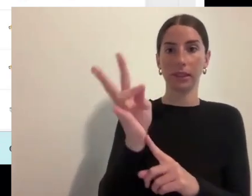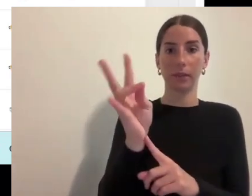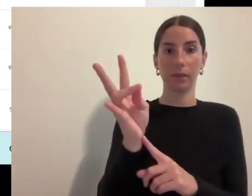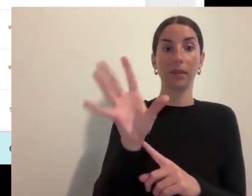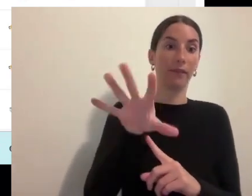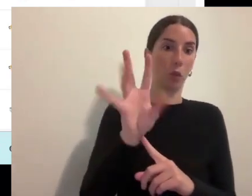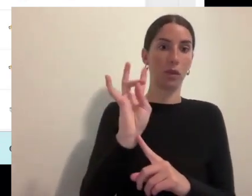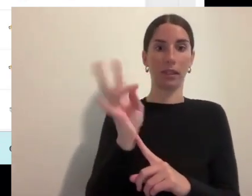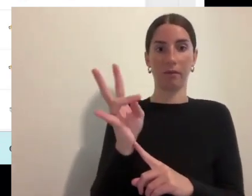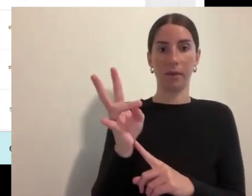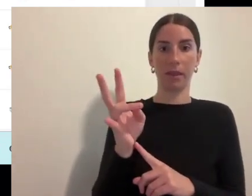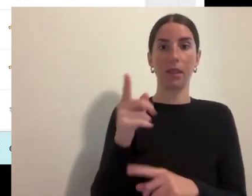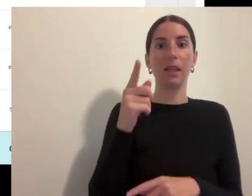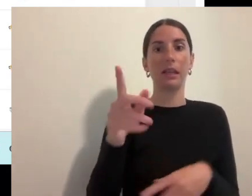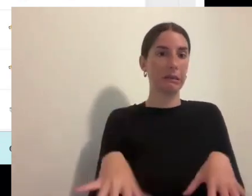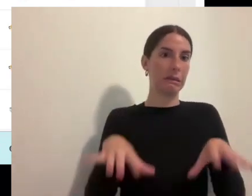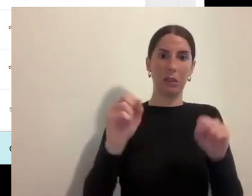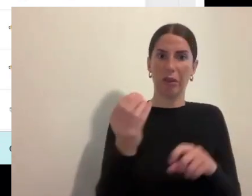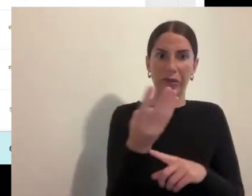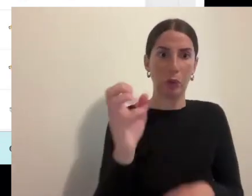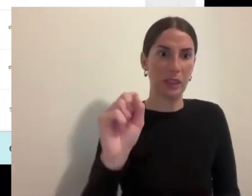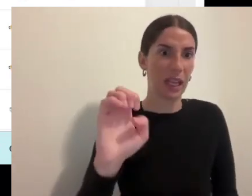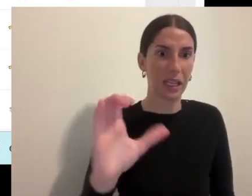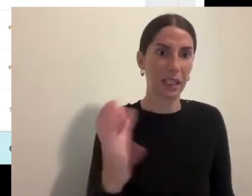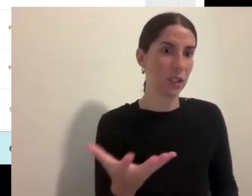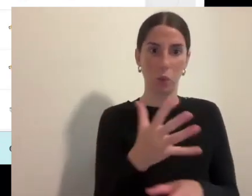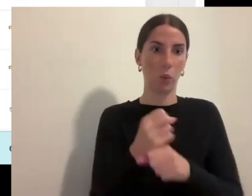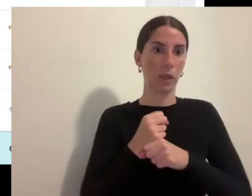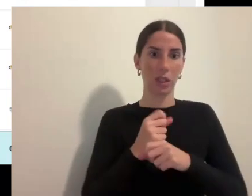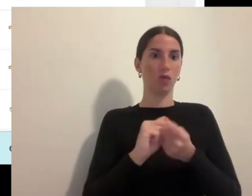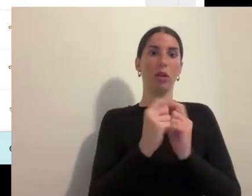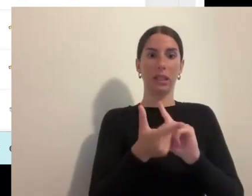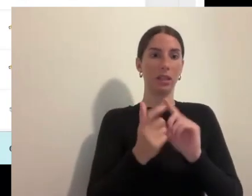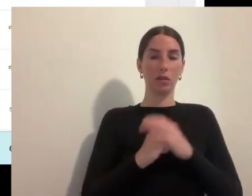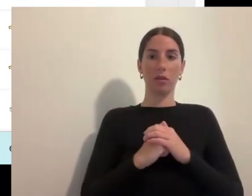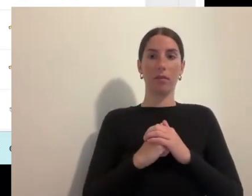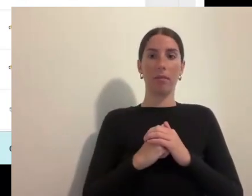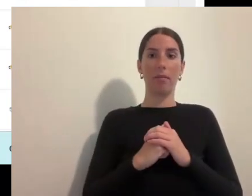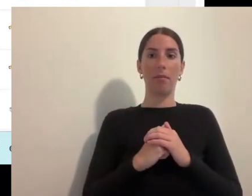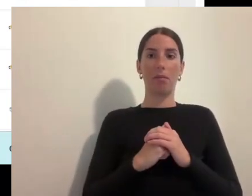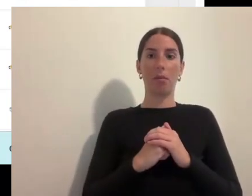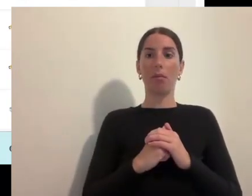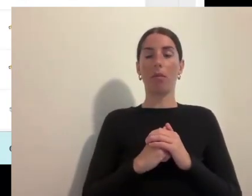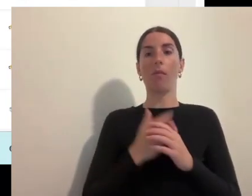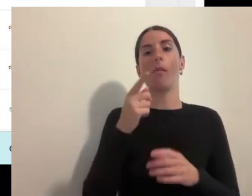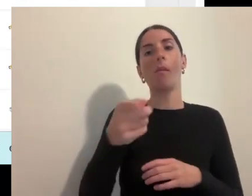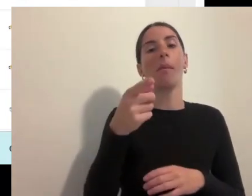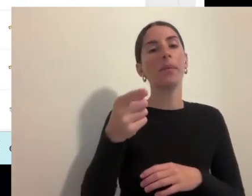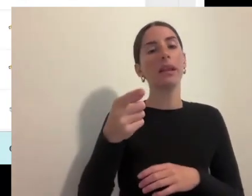is 7 minutes, and it takes only a few seconds to get the transcription. And this is a transcription